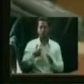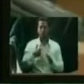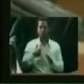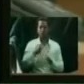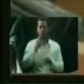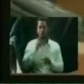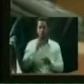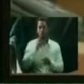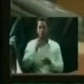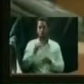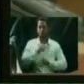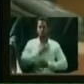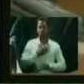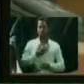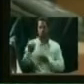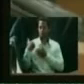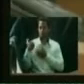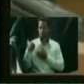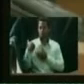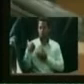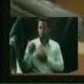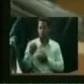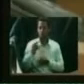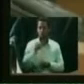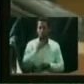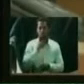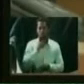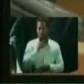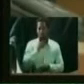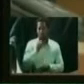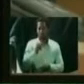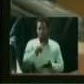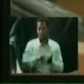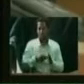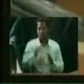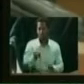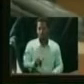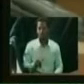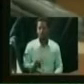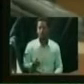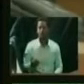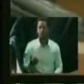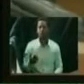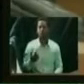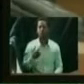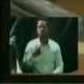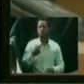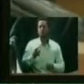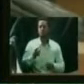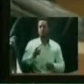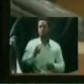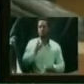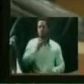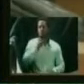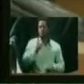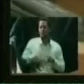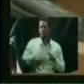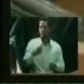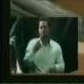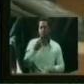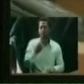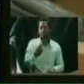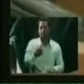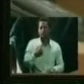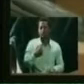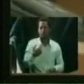not mean that. No way does that mean that. We can't say that we've gotten 50 emails